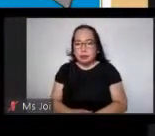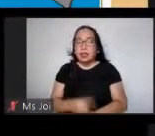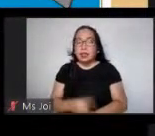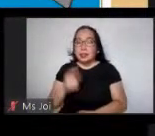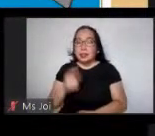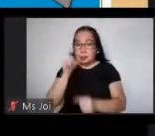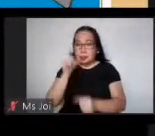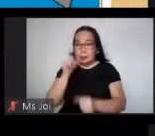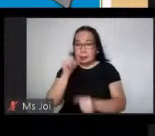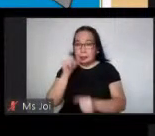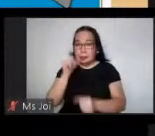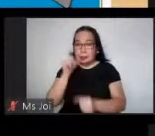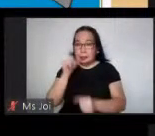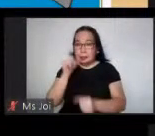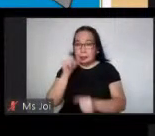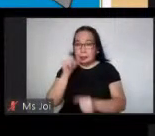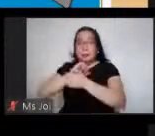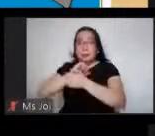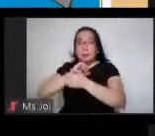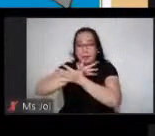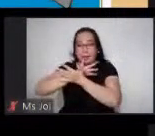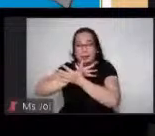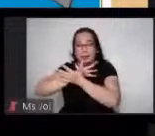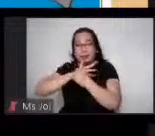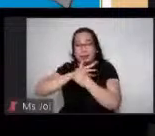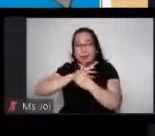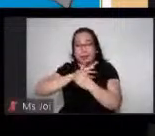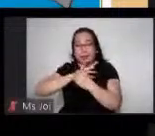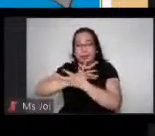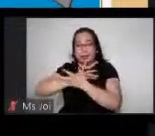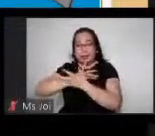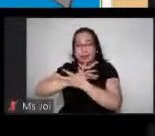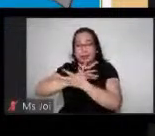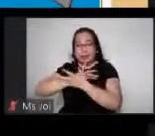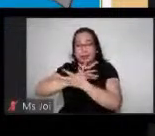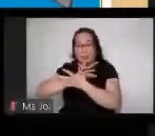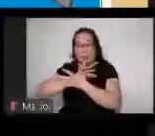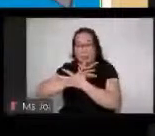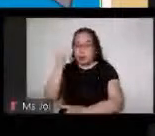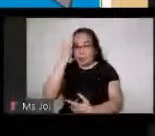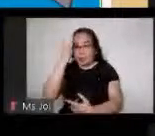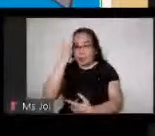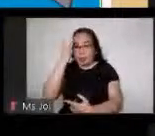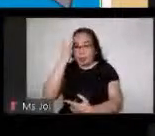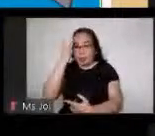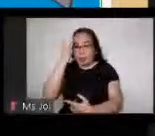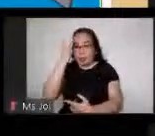hindi po siya mapiprevent ng antibiotics. So,